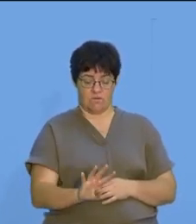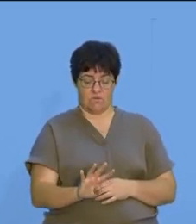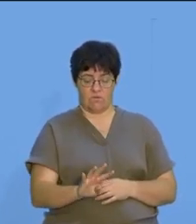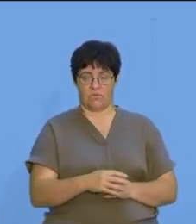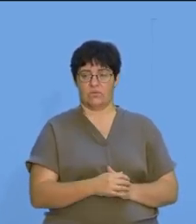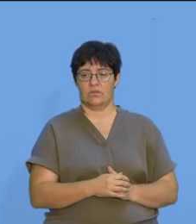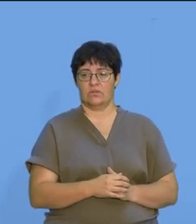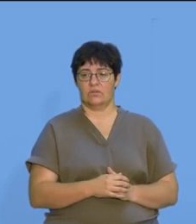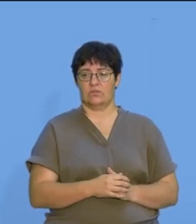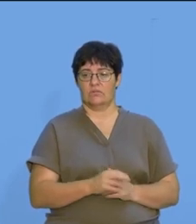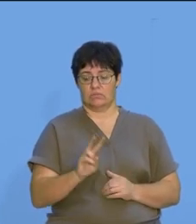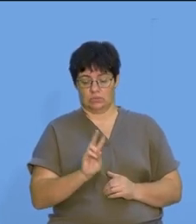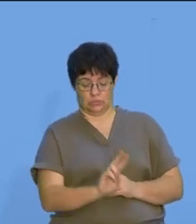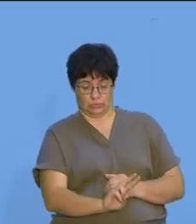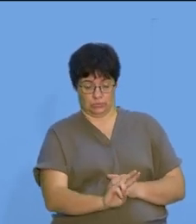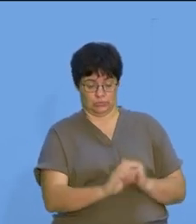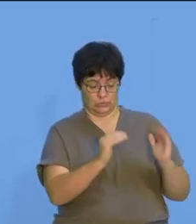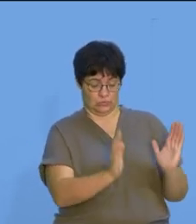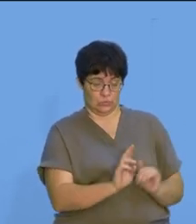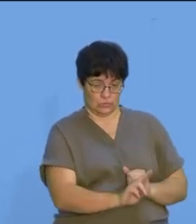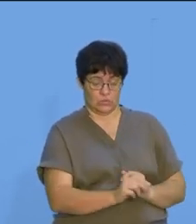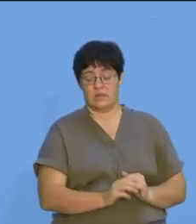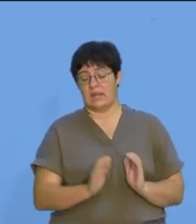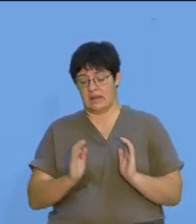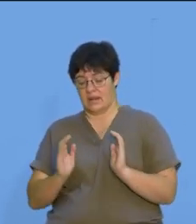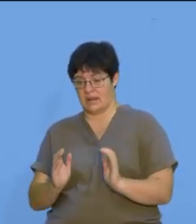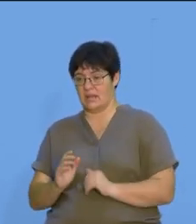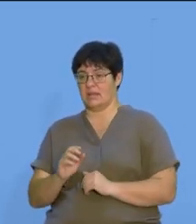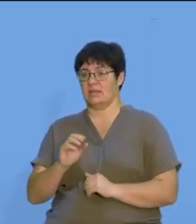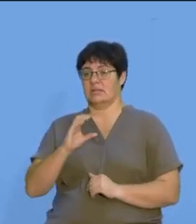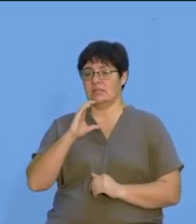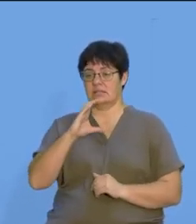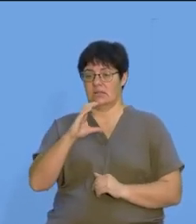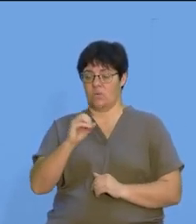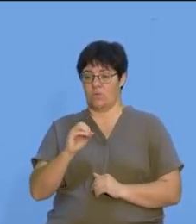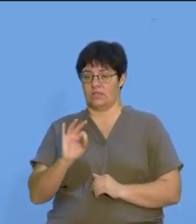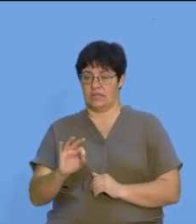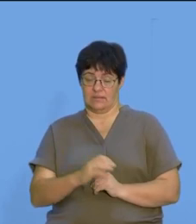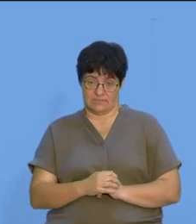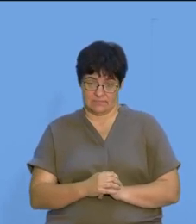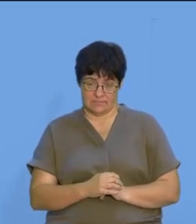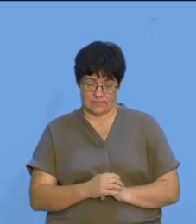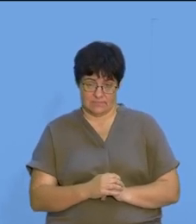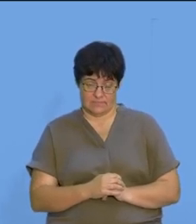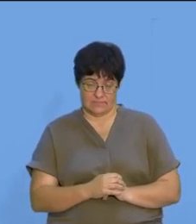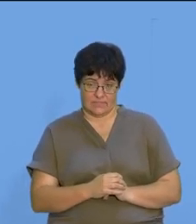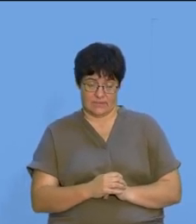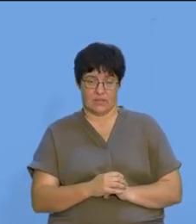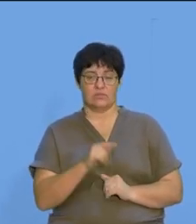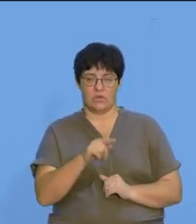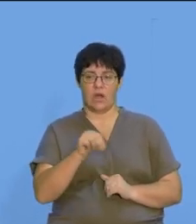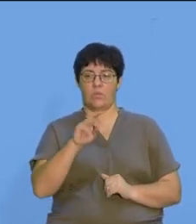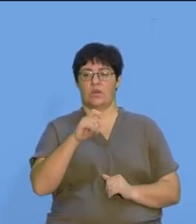is NH4, okay? We need 2 of those, okay? And then